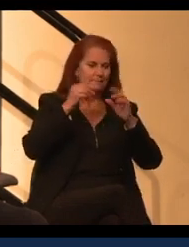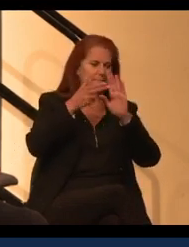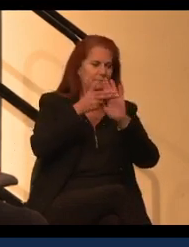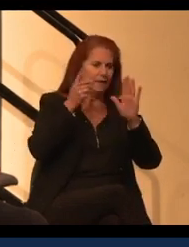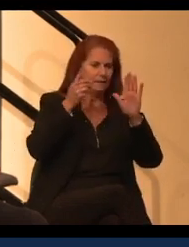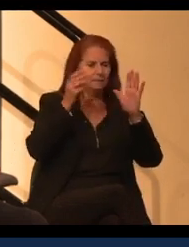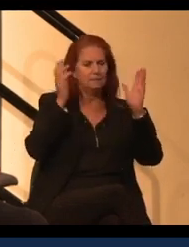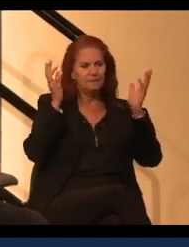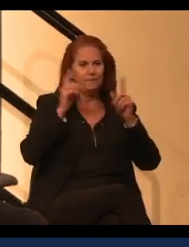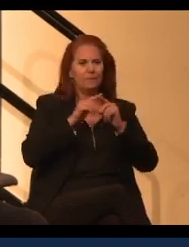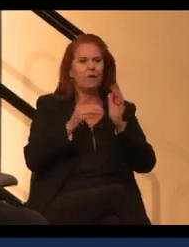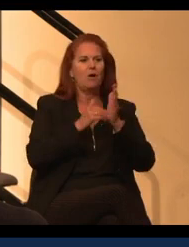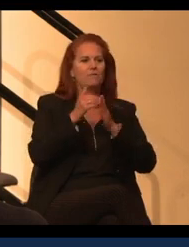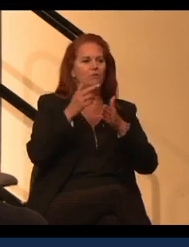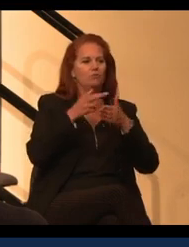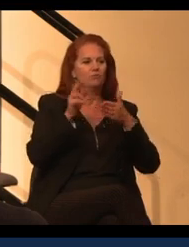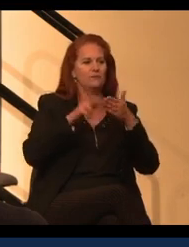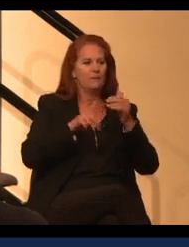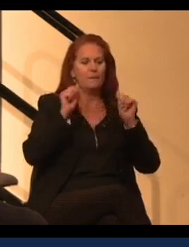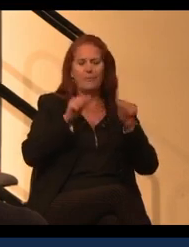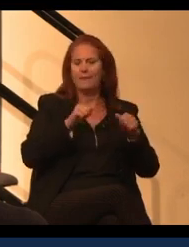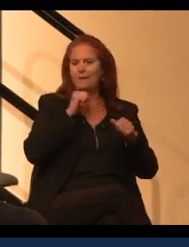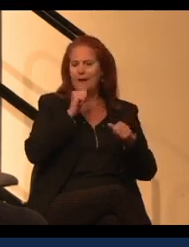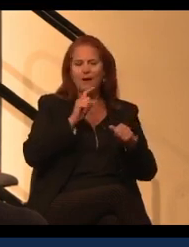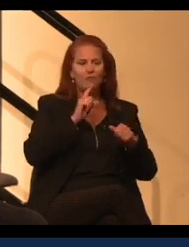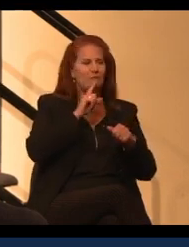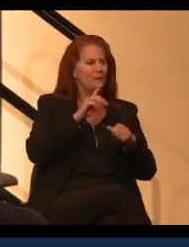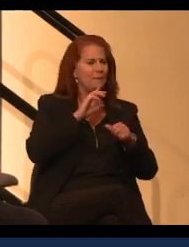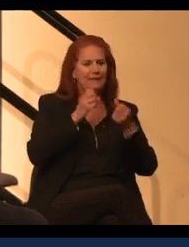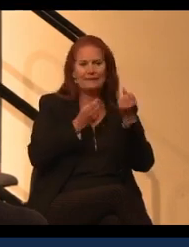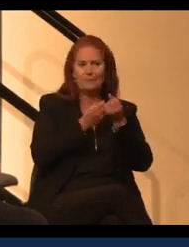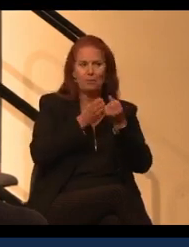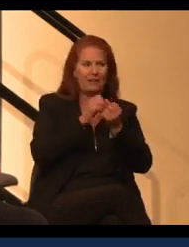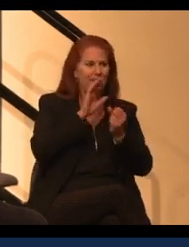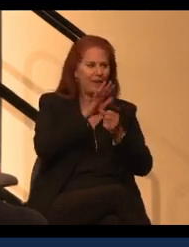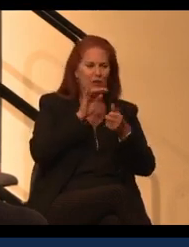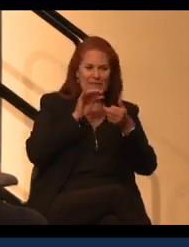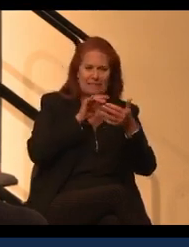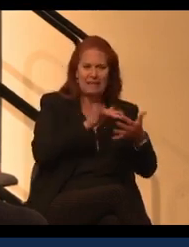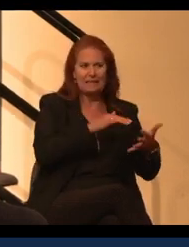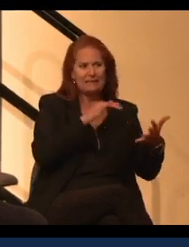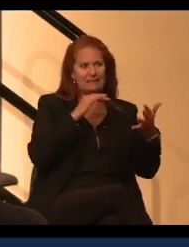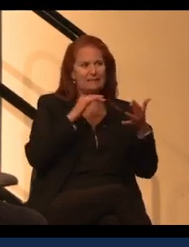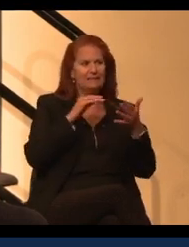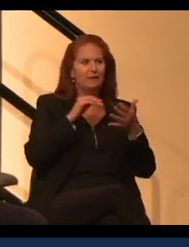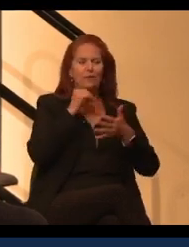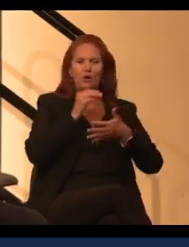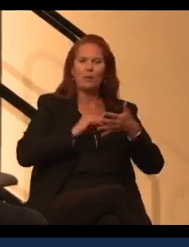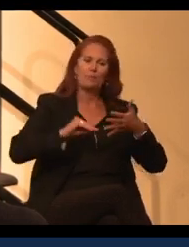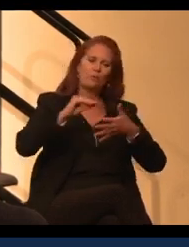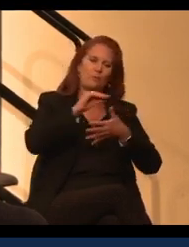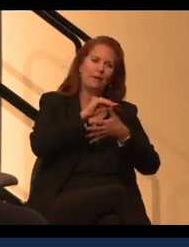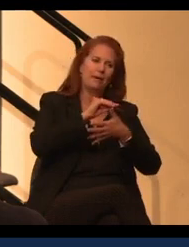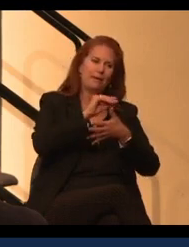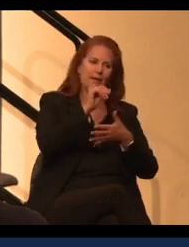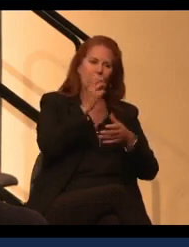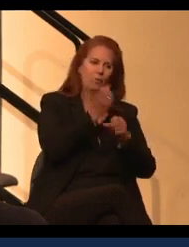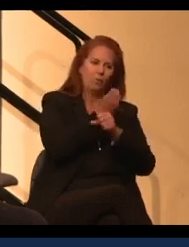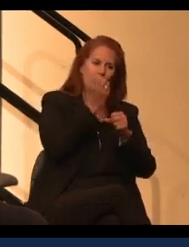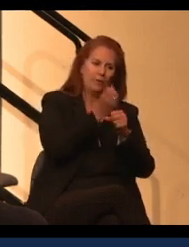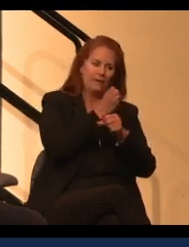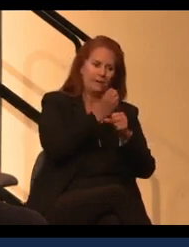But oftentimes, as a result, may not really be supported in their studies because we may be prioritizing winning